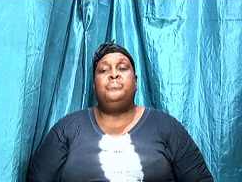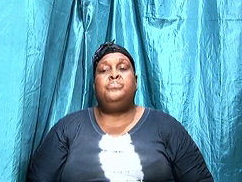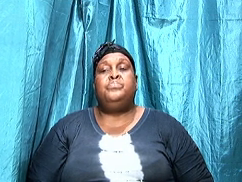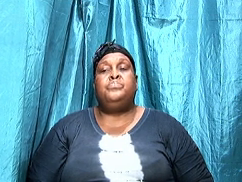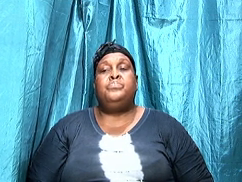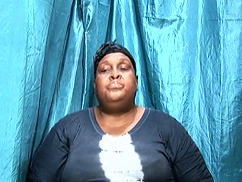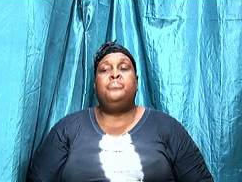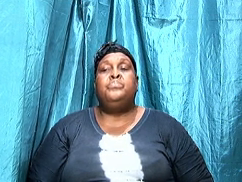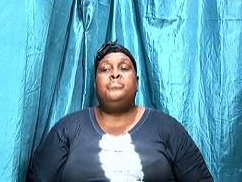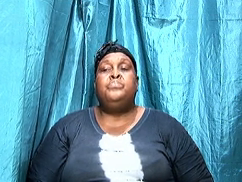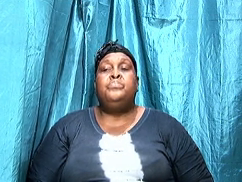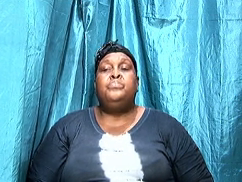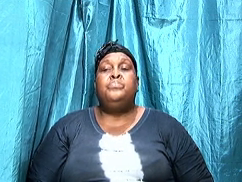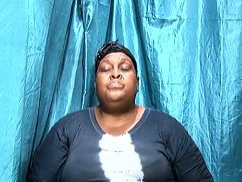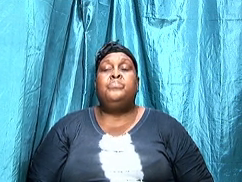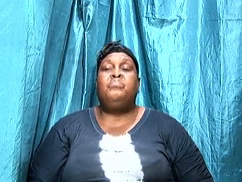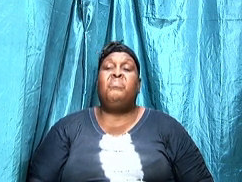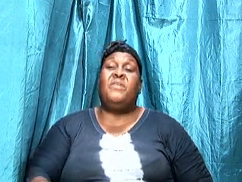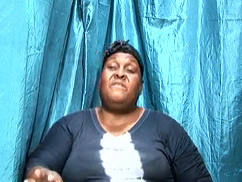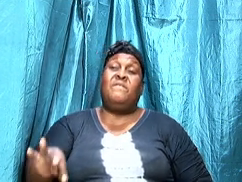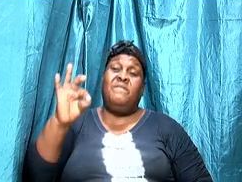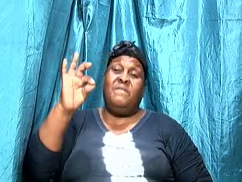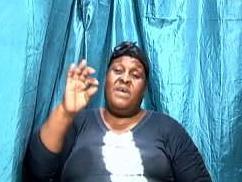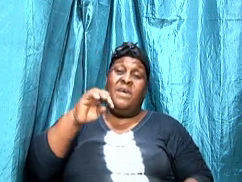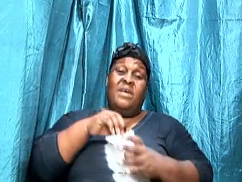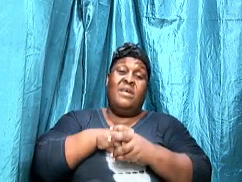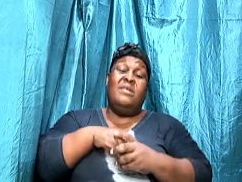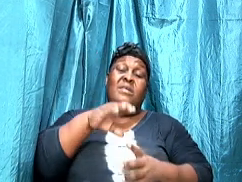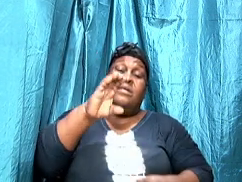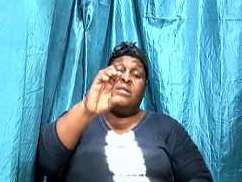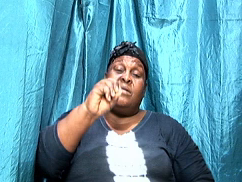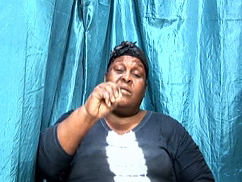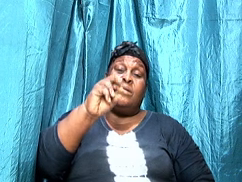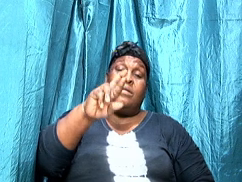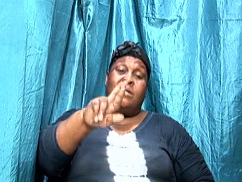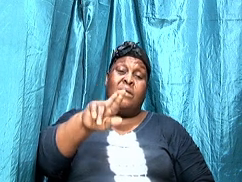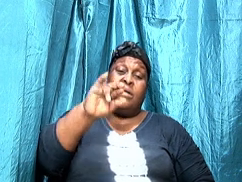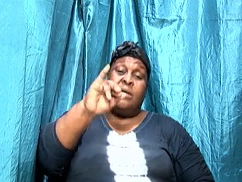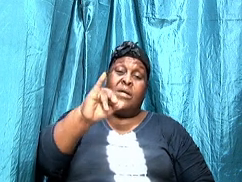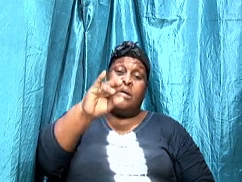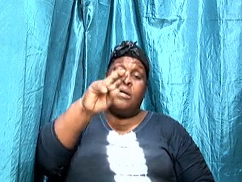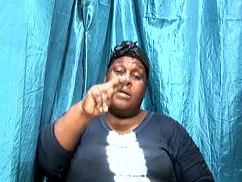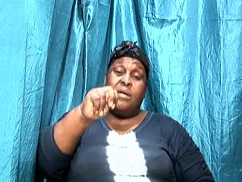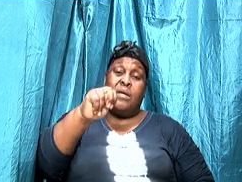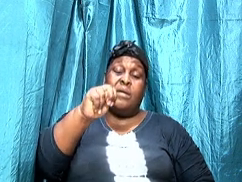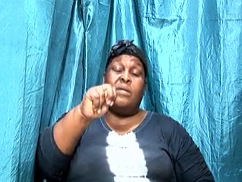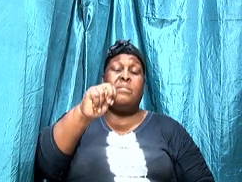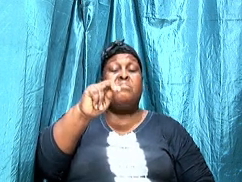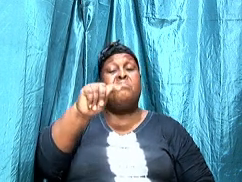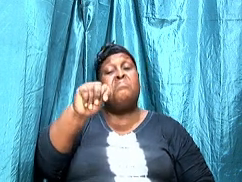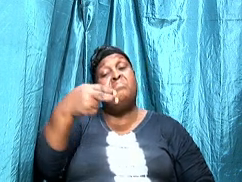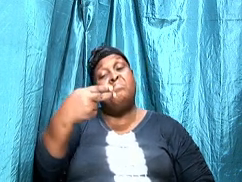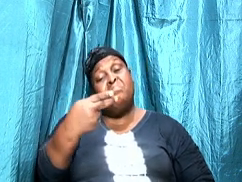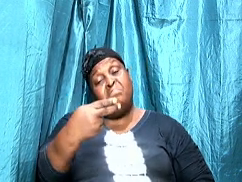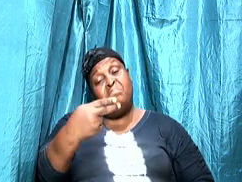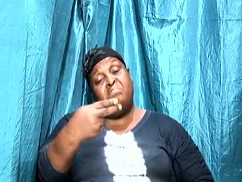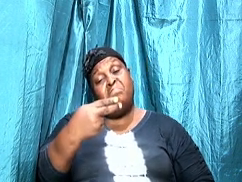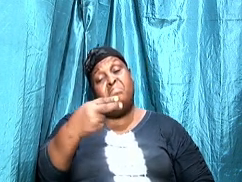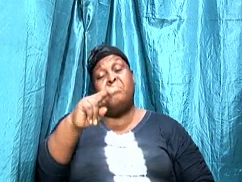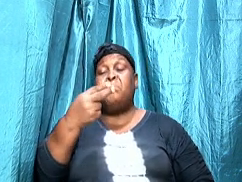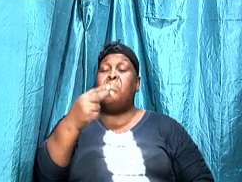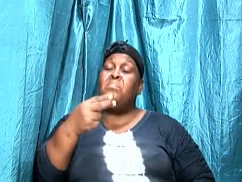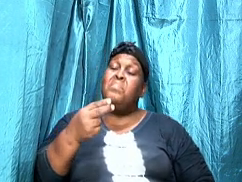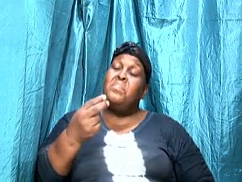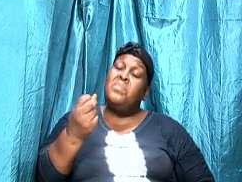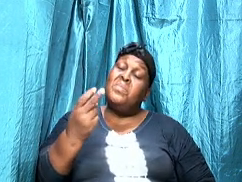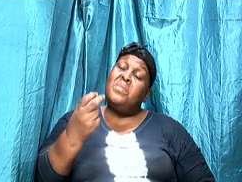We find in Corinthians 12 and verse 8 in 2 Corinthians